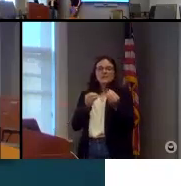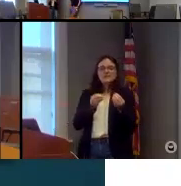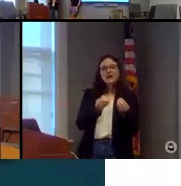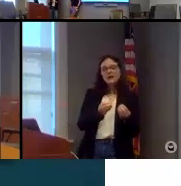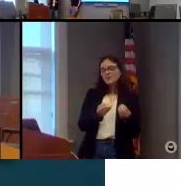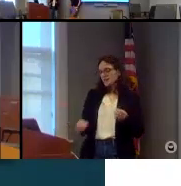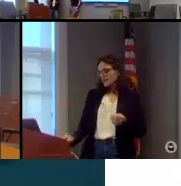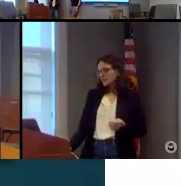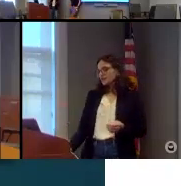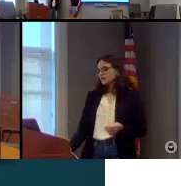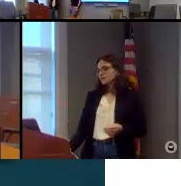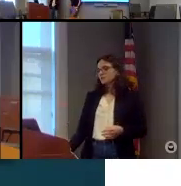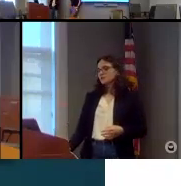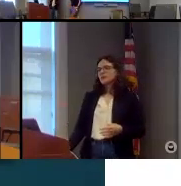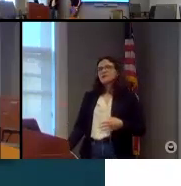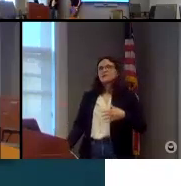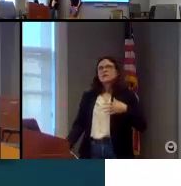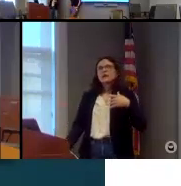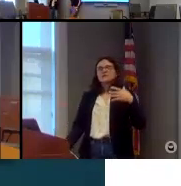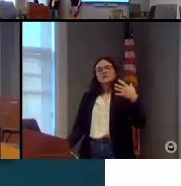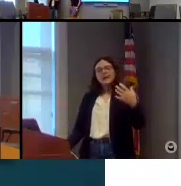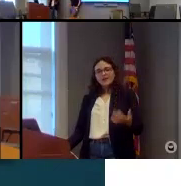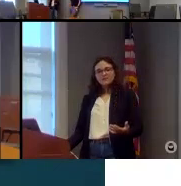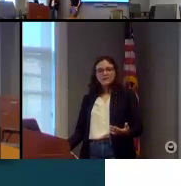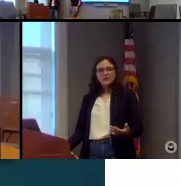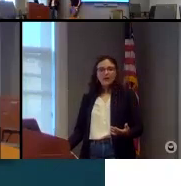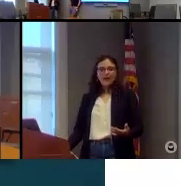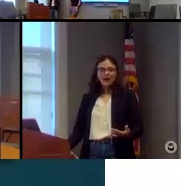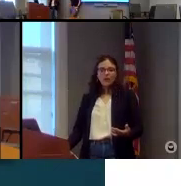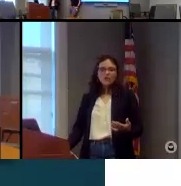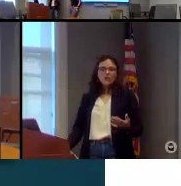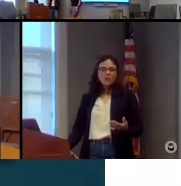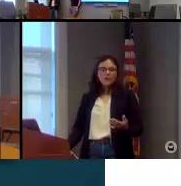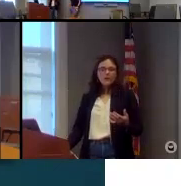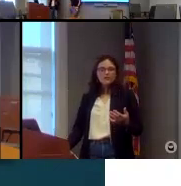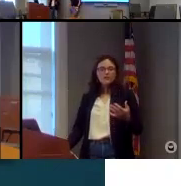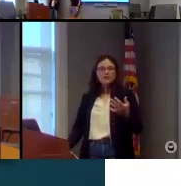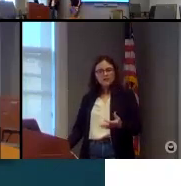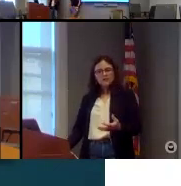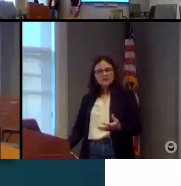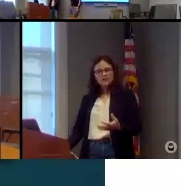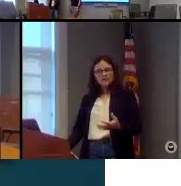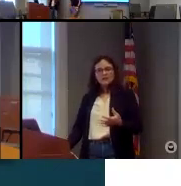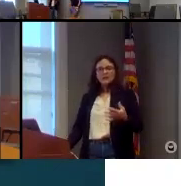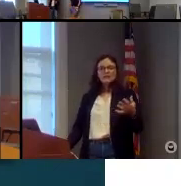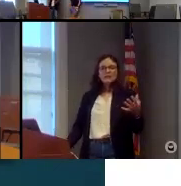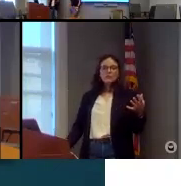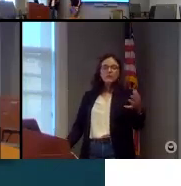over space and time, this leads us to really have to think carefully about how we go about